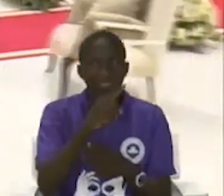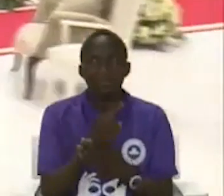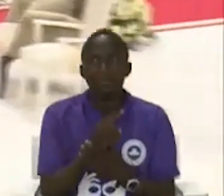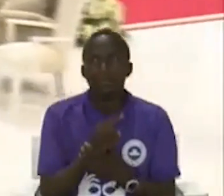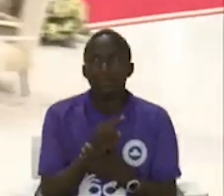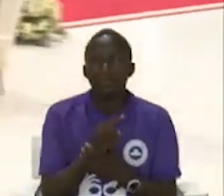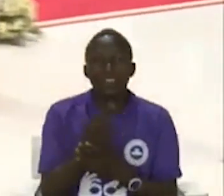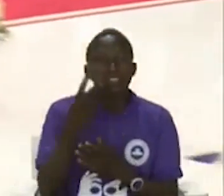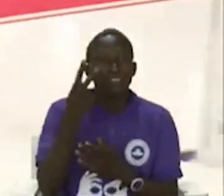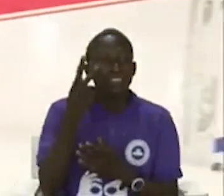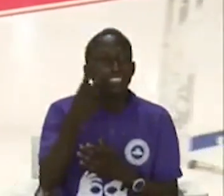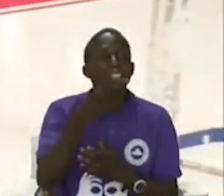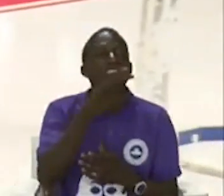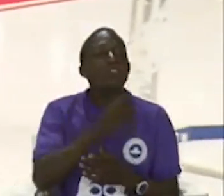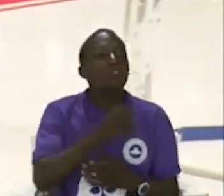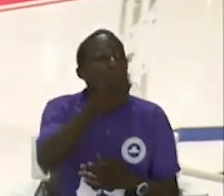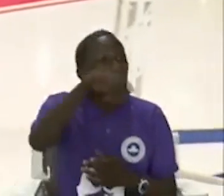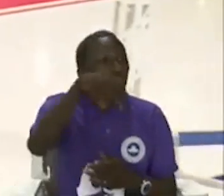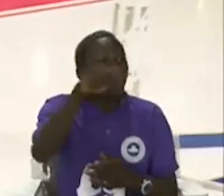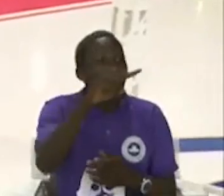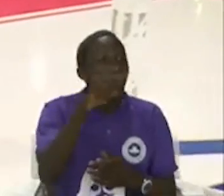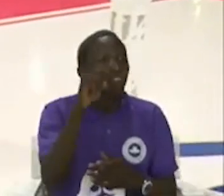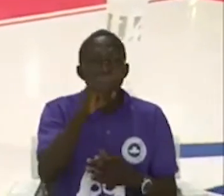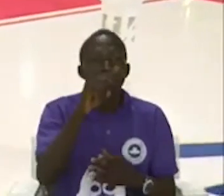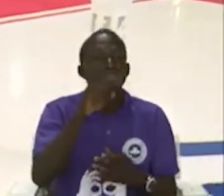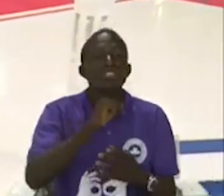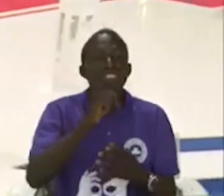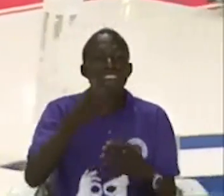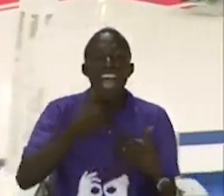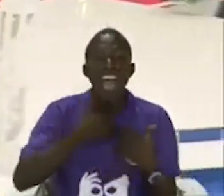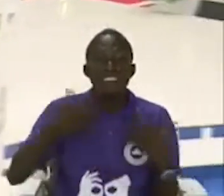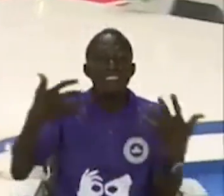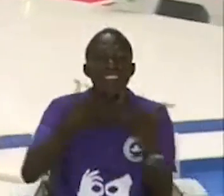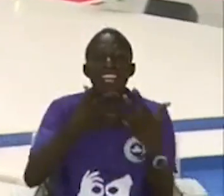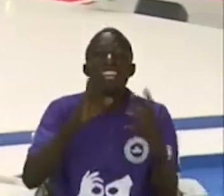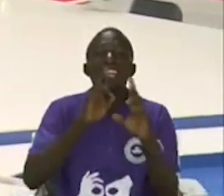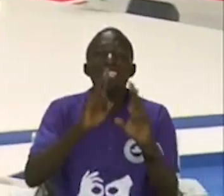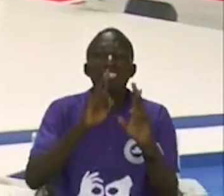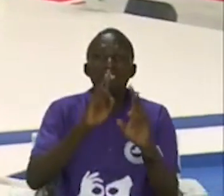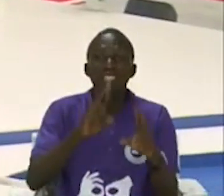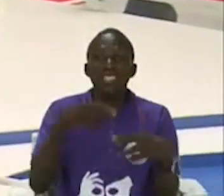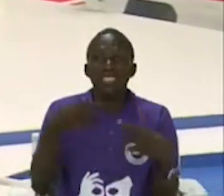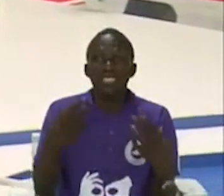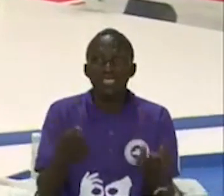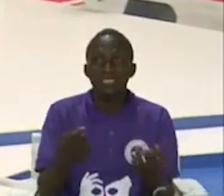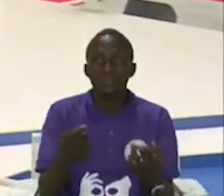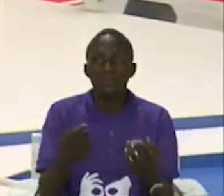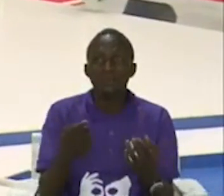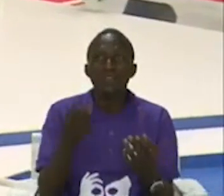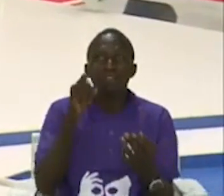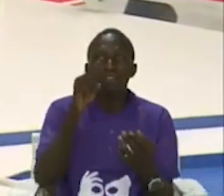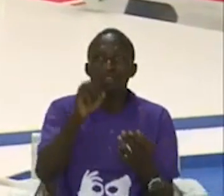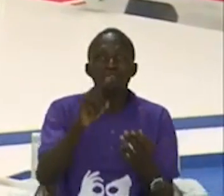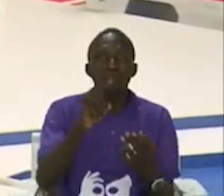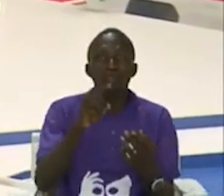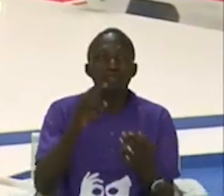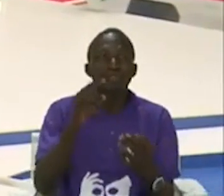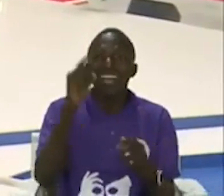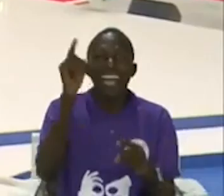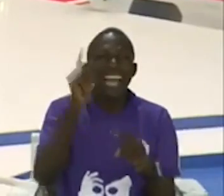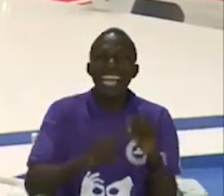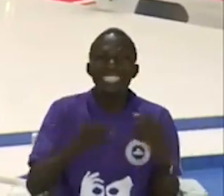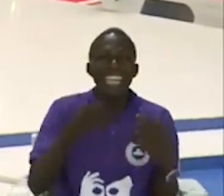You said they are old school, but you cannot match their result. It will take you years and divine help to match the current result they have.